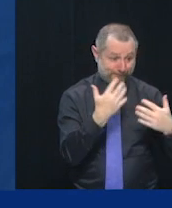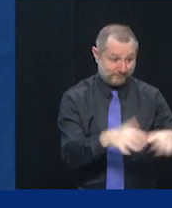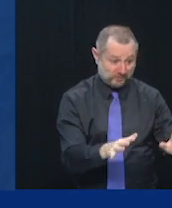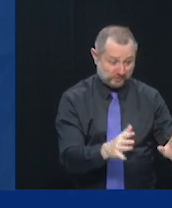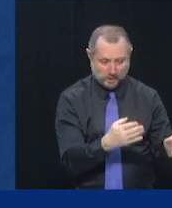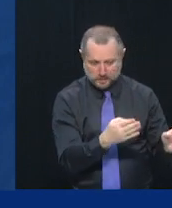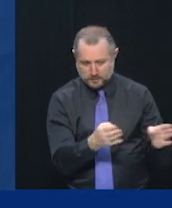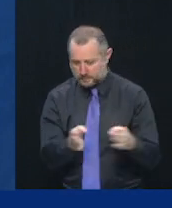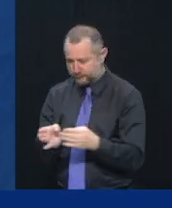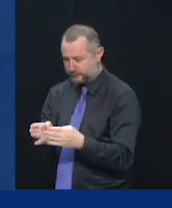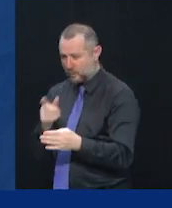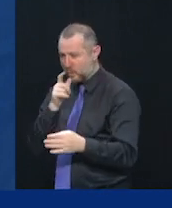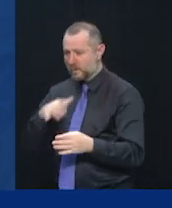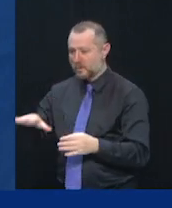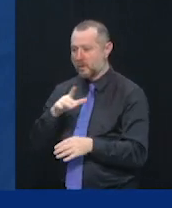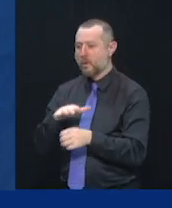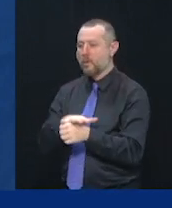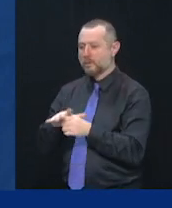the comorbidities.